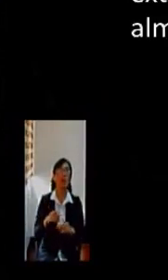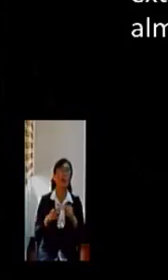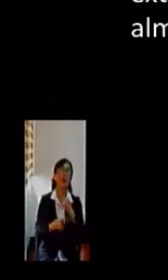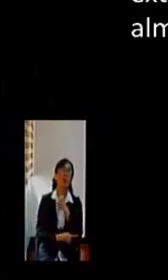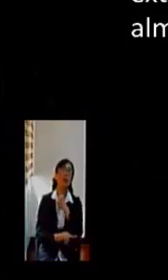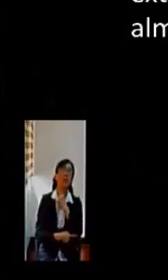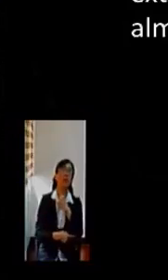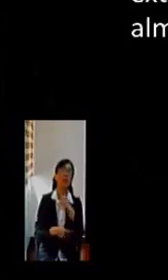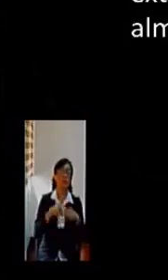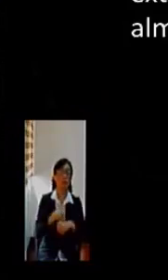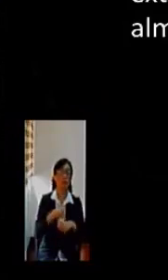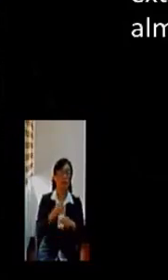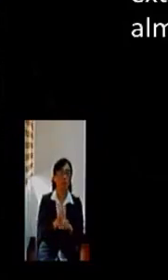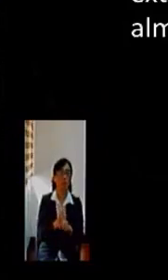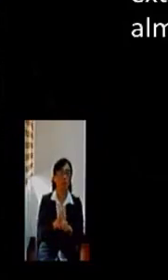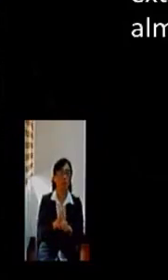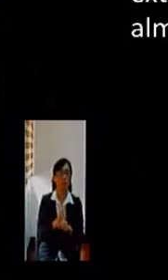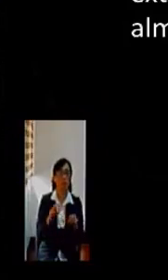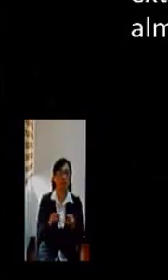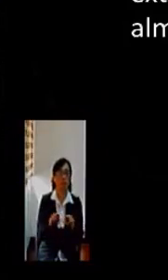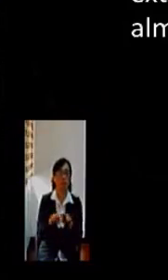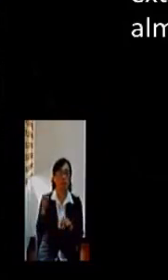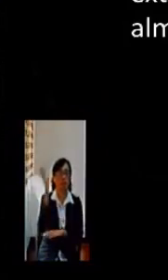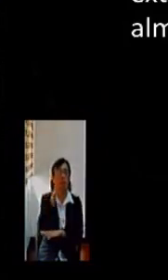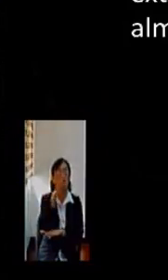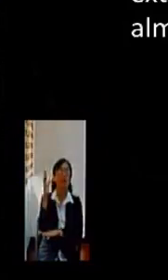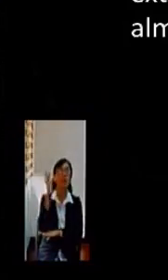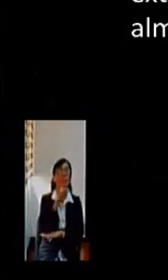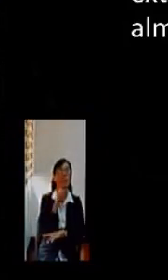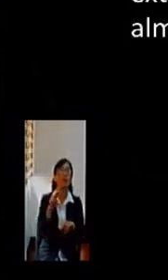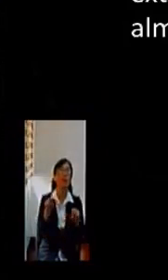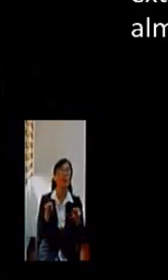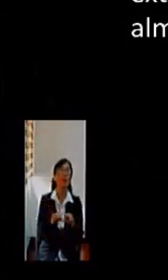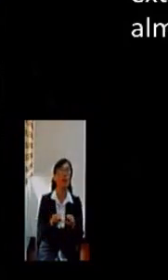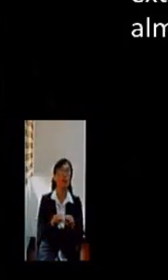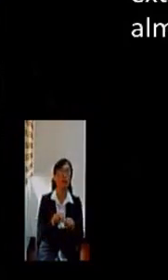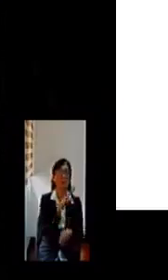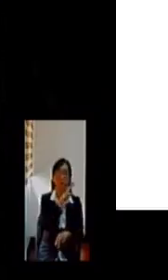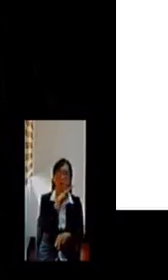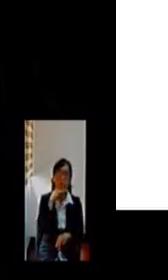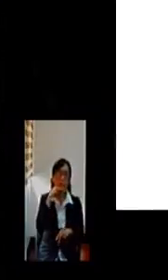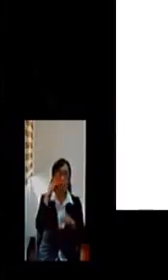the natural forest without these natural farmers of forest.